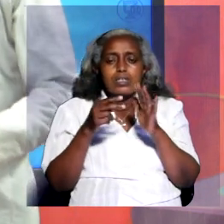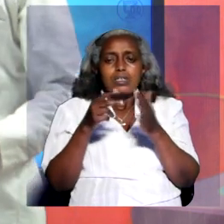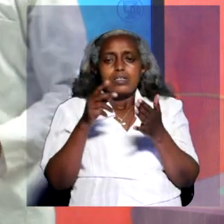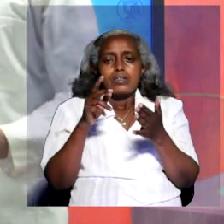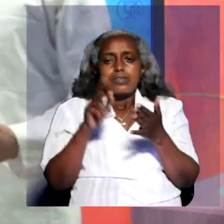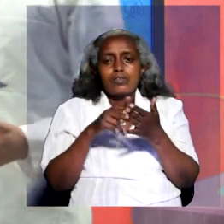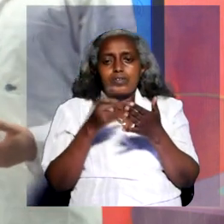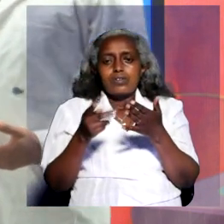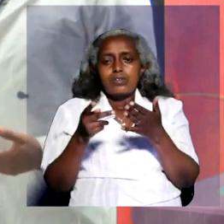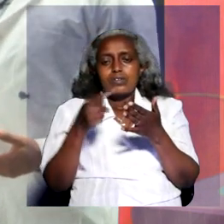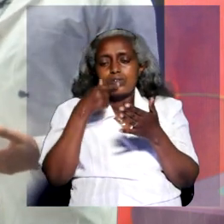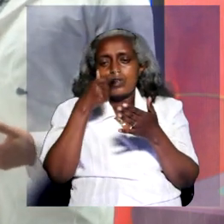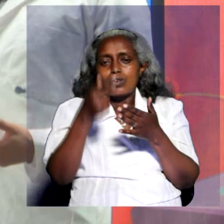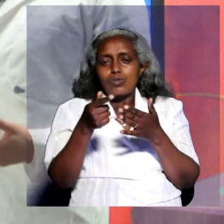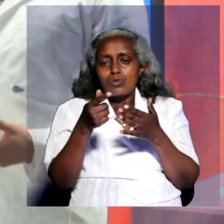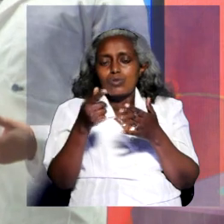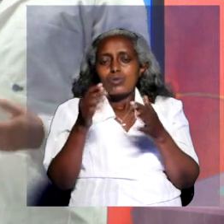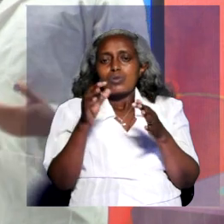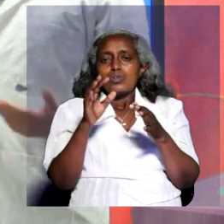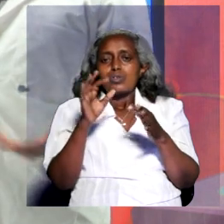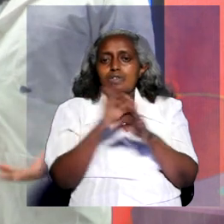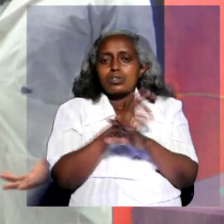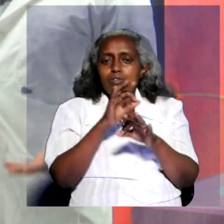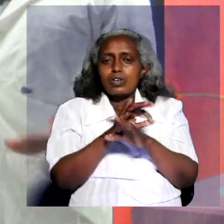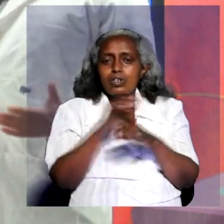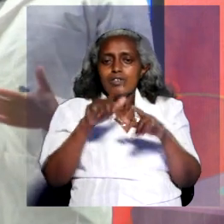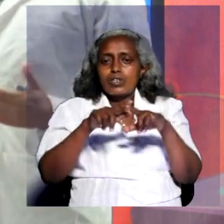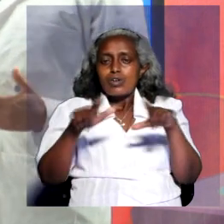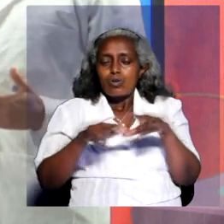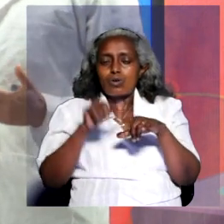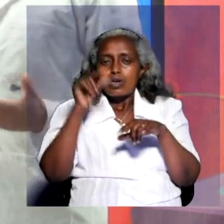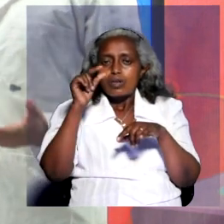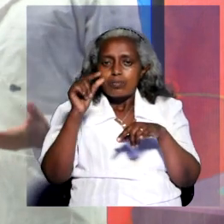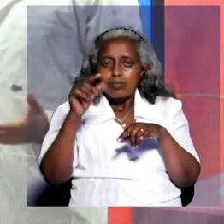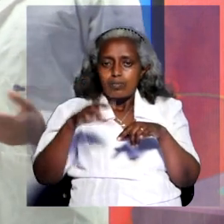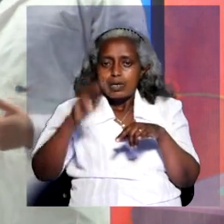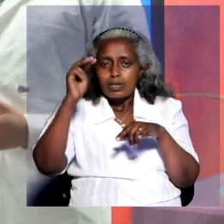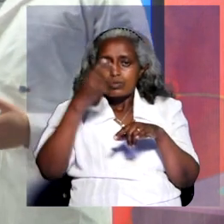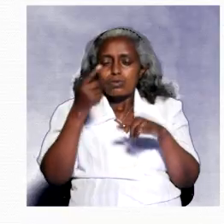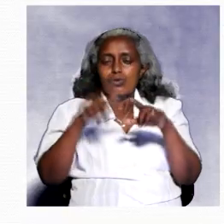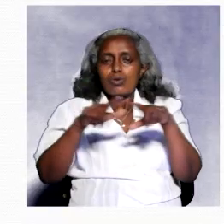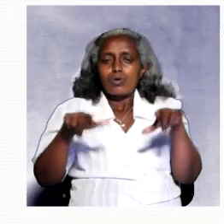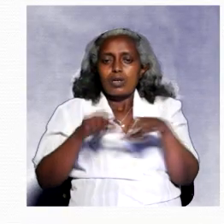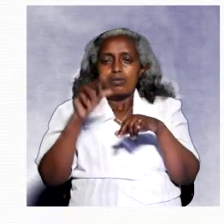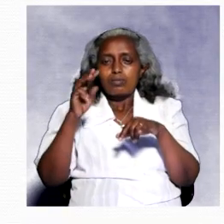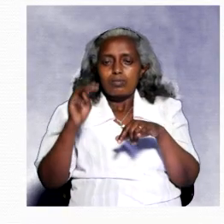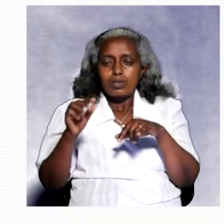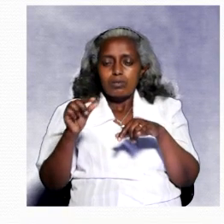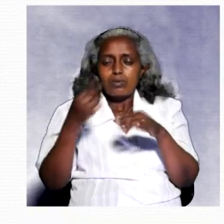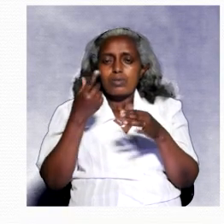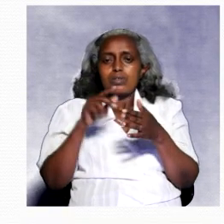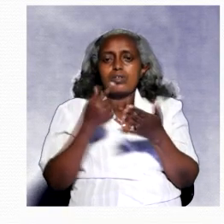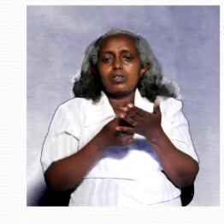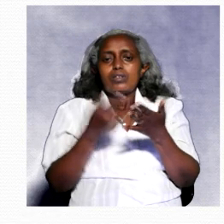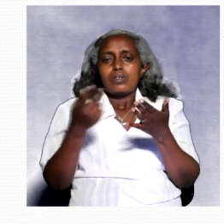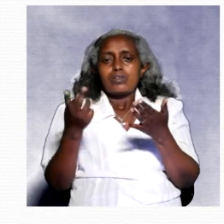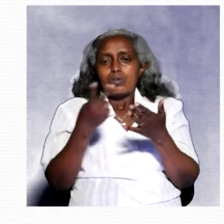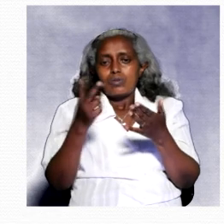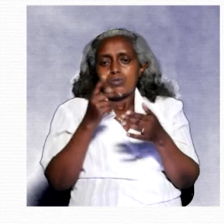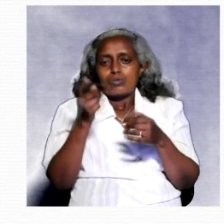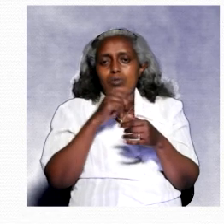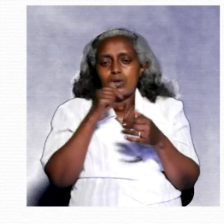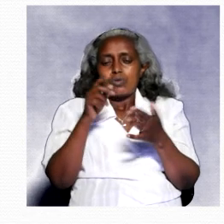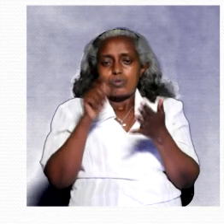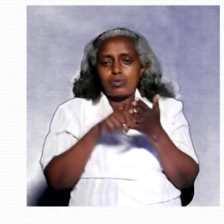tell you whether the function has local max, local minimum, or neither at that point. So the test fails if the